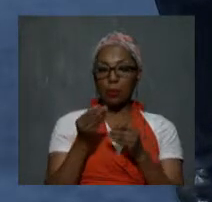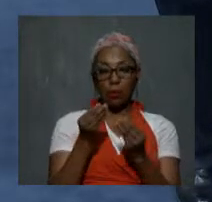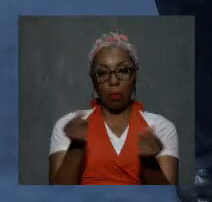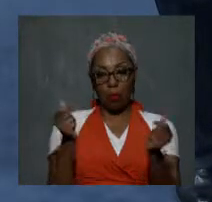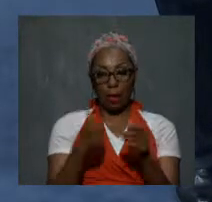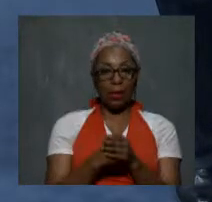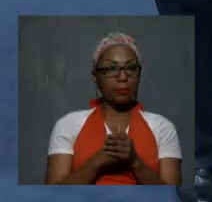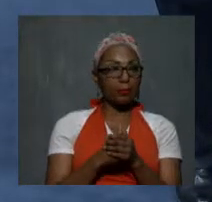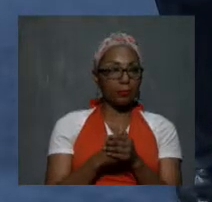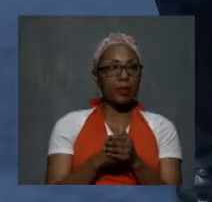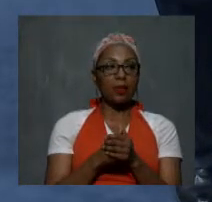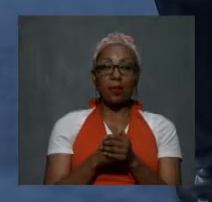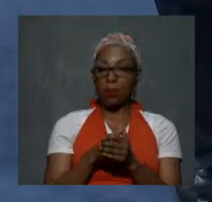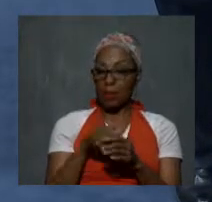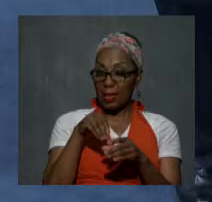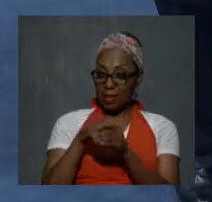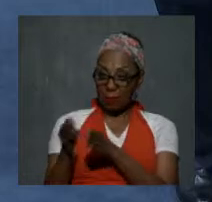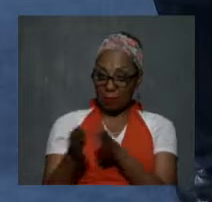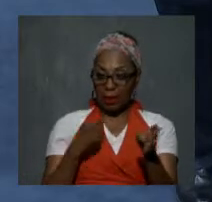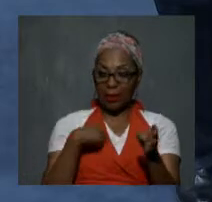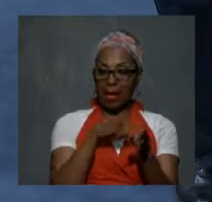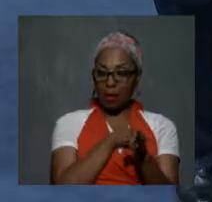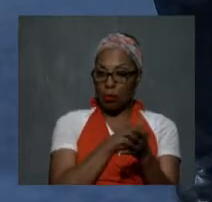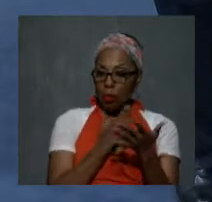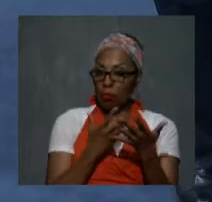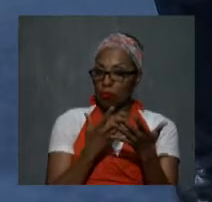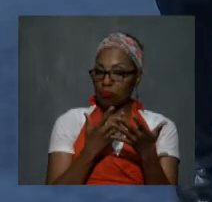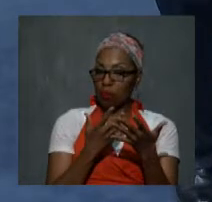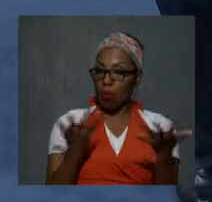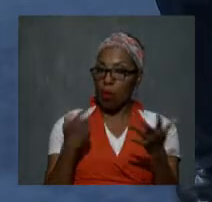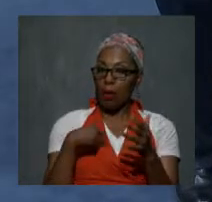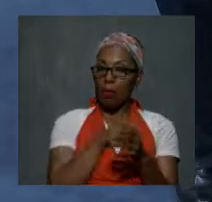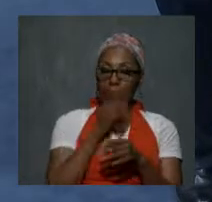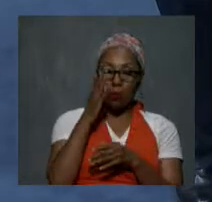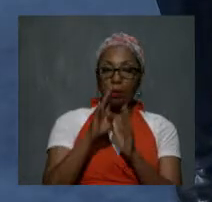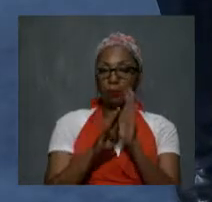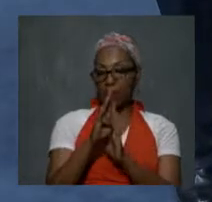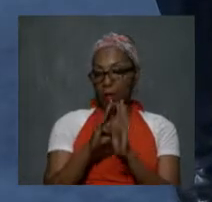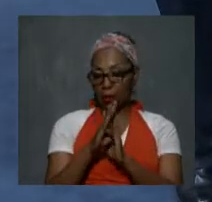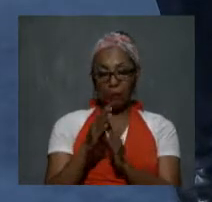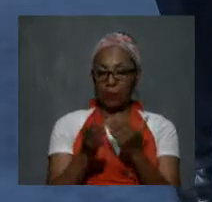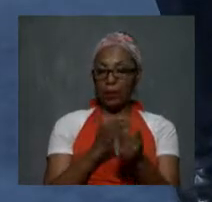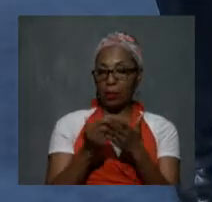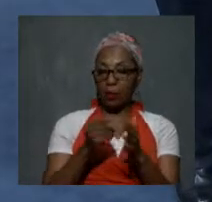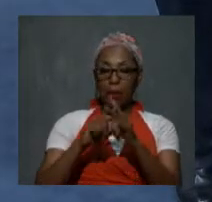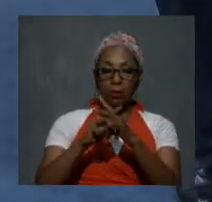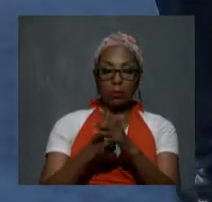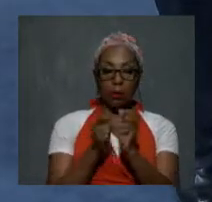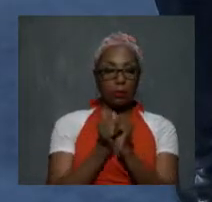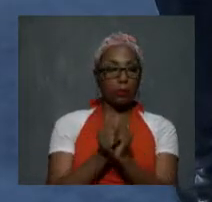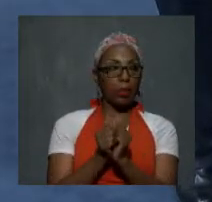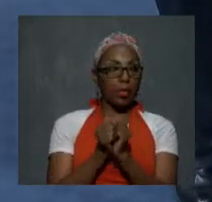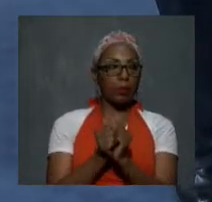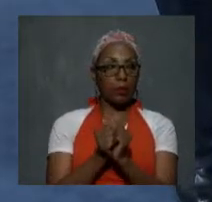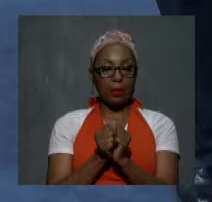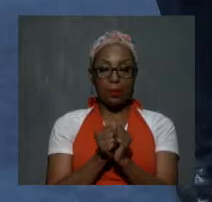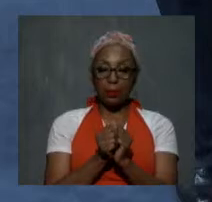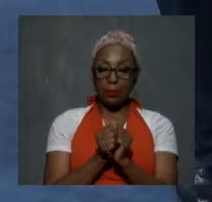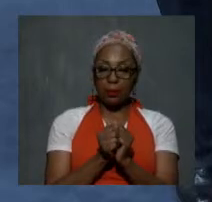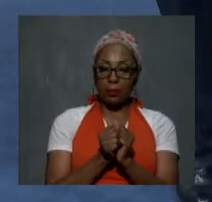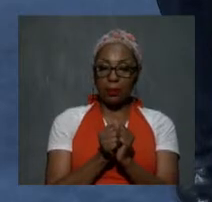plan is our concept of what would be developed. So it kind of starts with